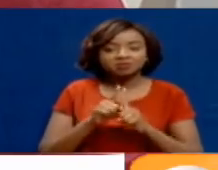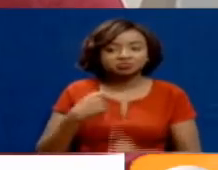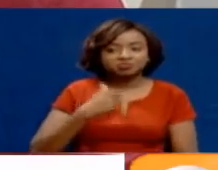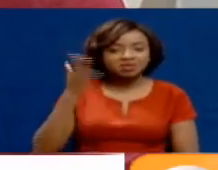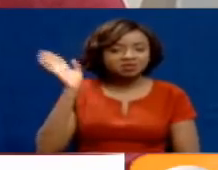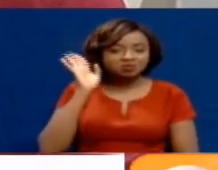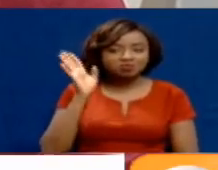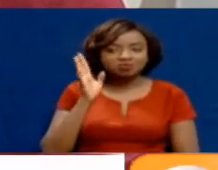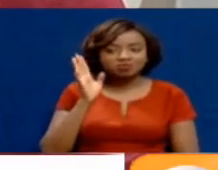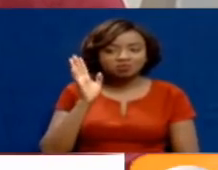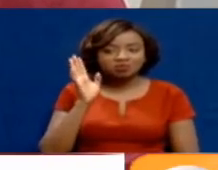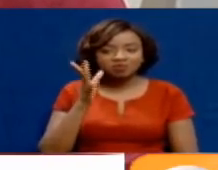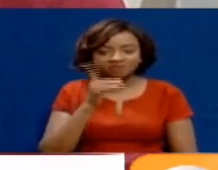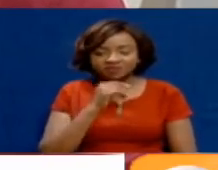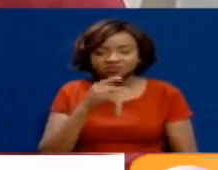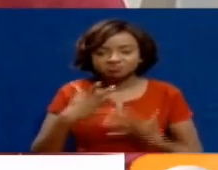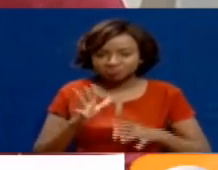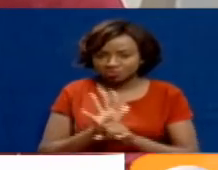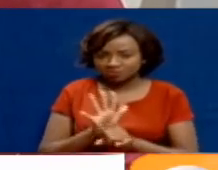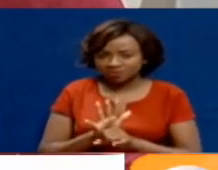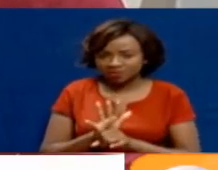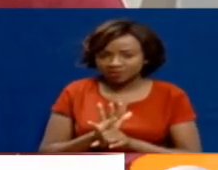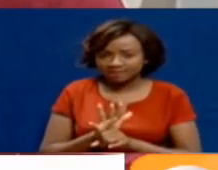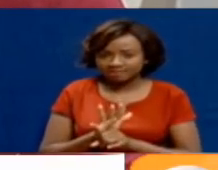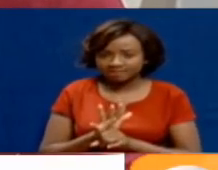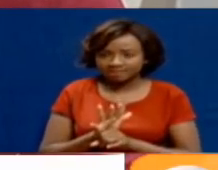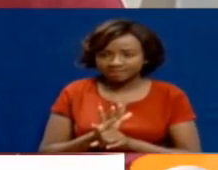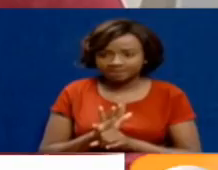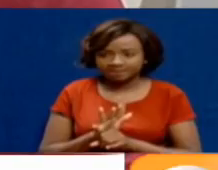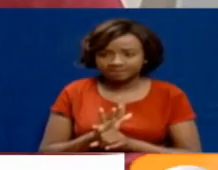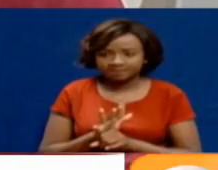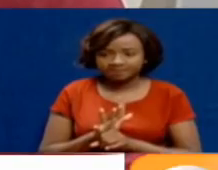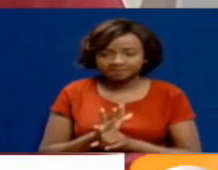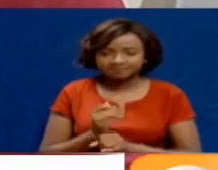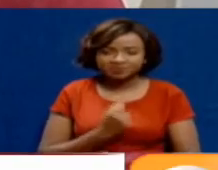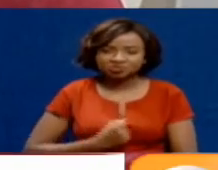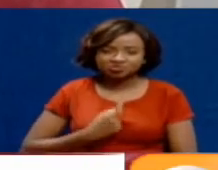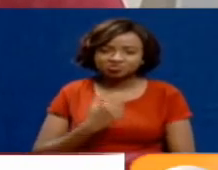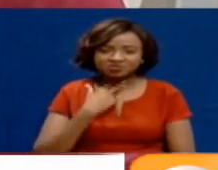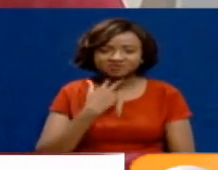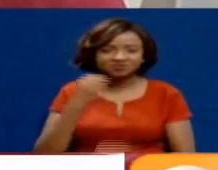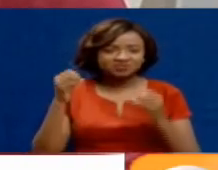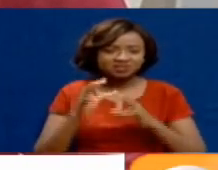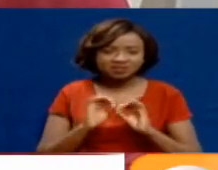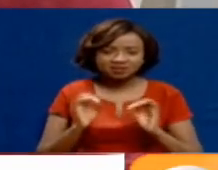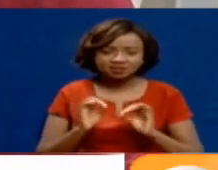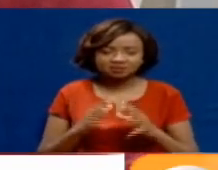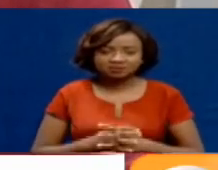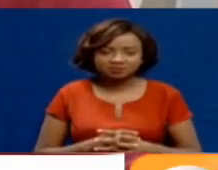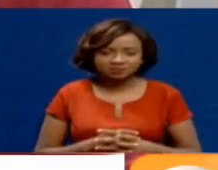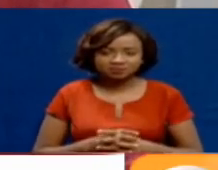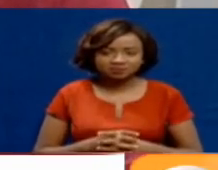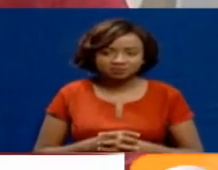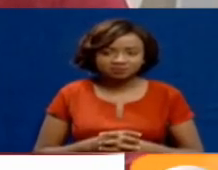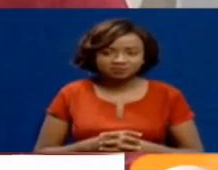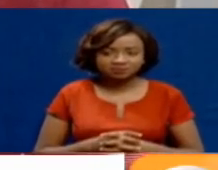immune boosters. Yes. And the evidence so far does not show that these have any benefit, because generally you and I are healthy.